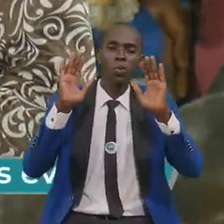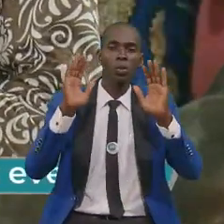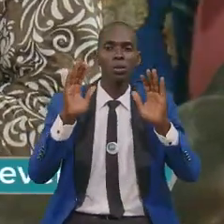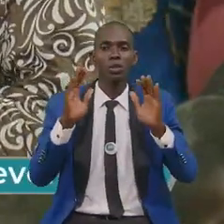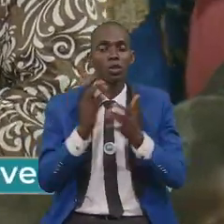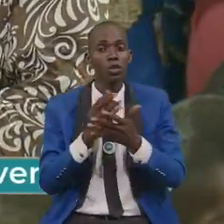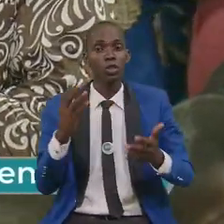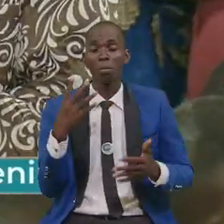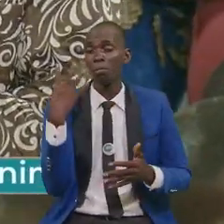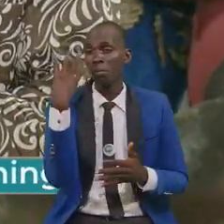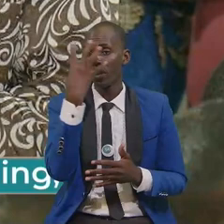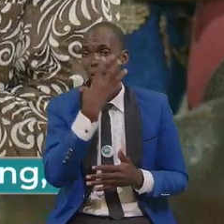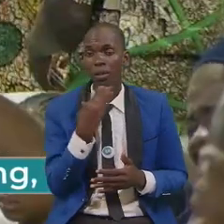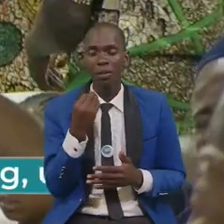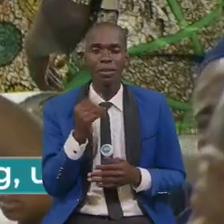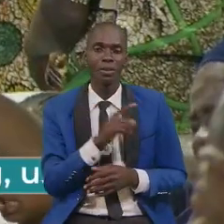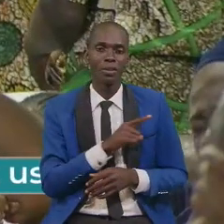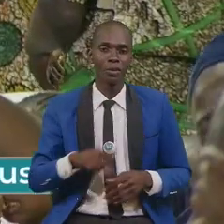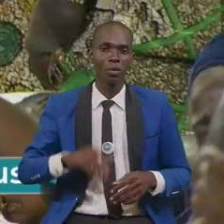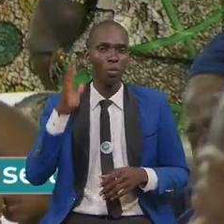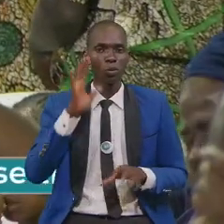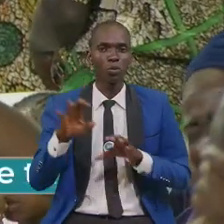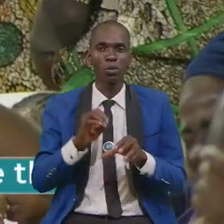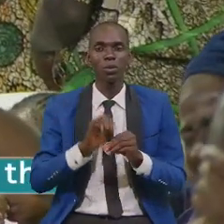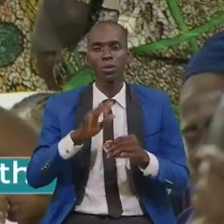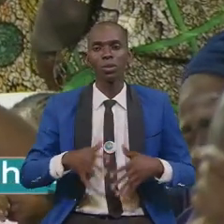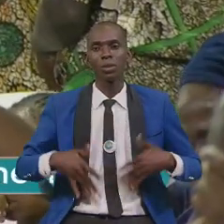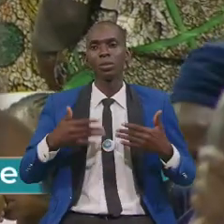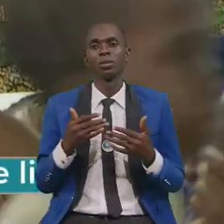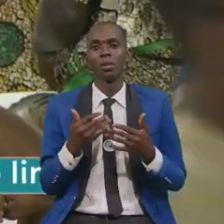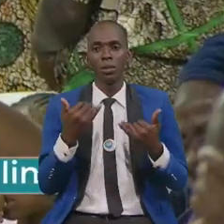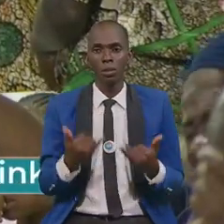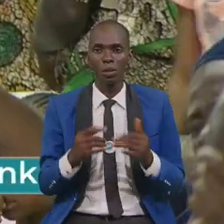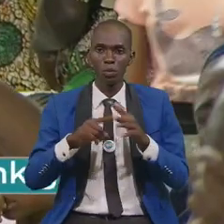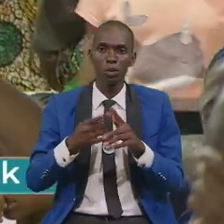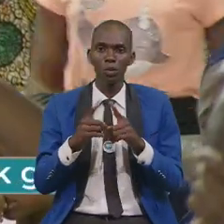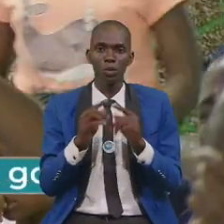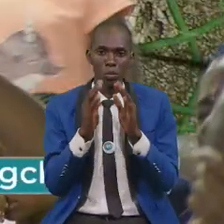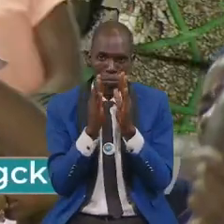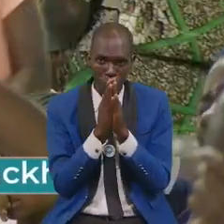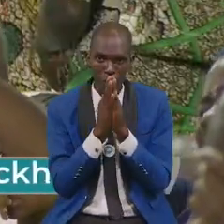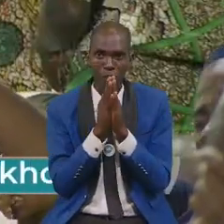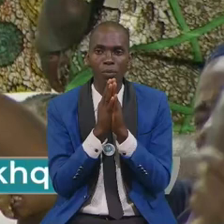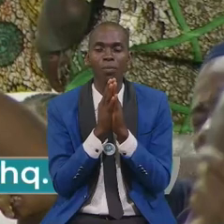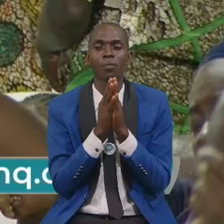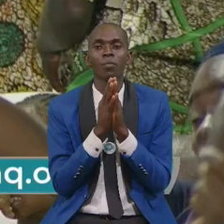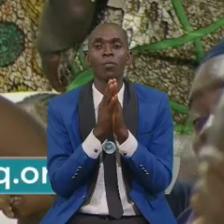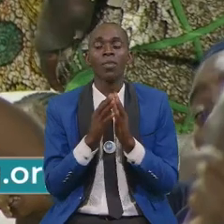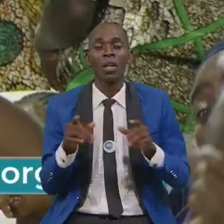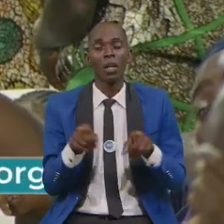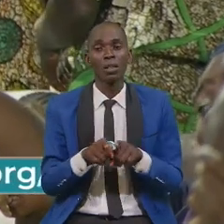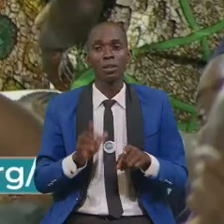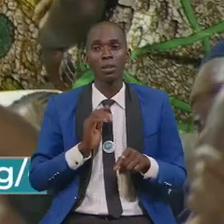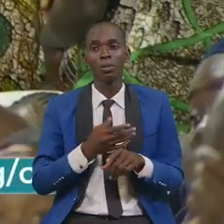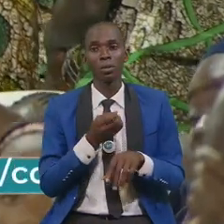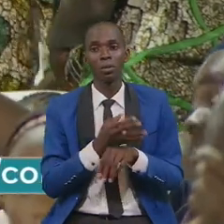beautiful the Lord will do in your life. So call upon the Lord while our counselors are busy